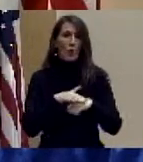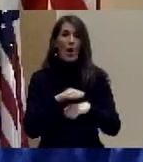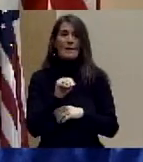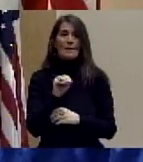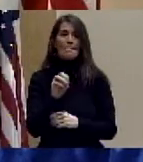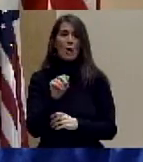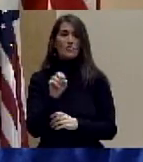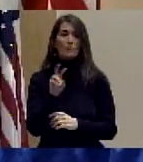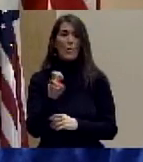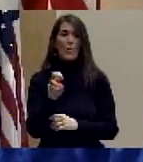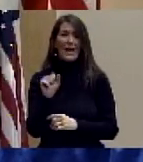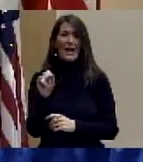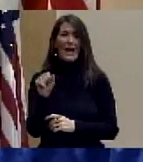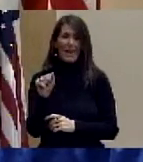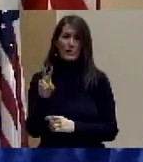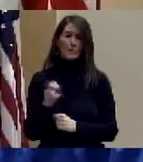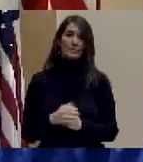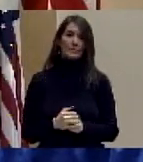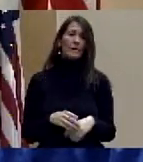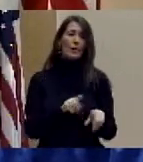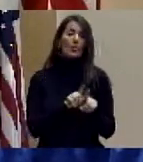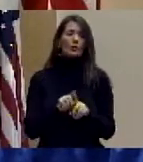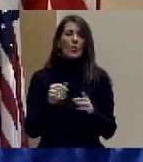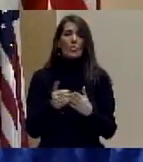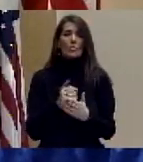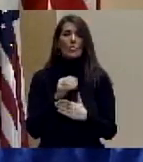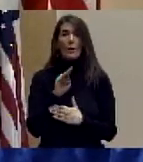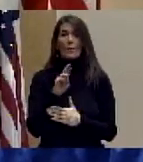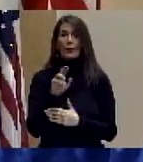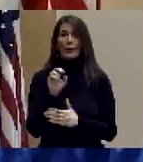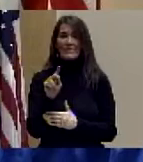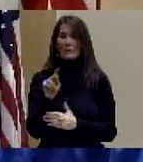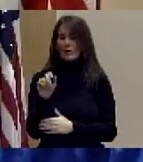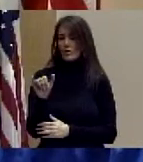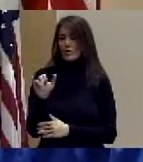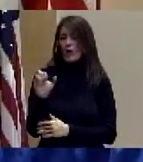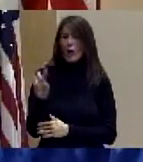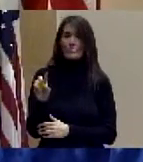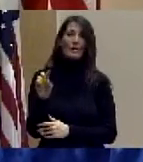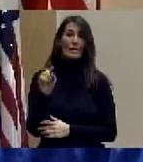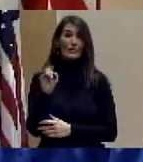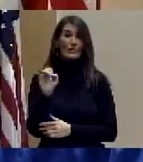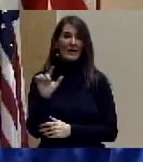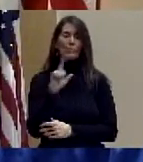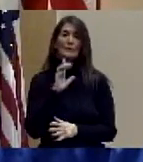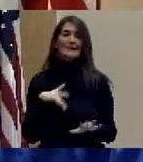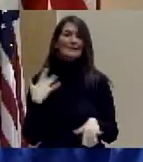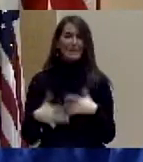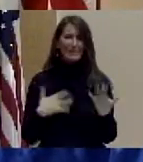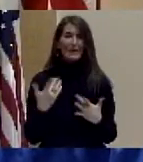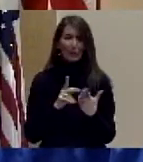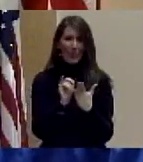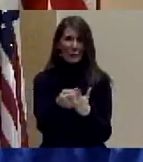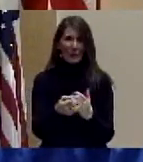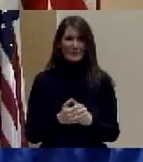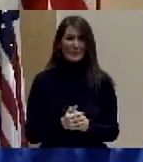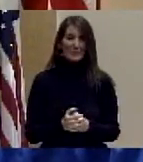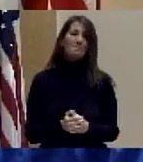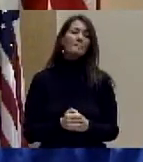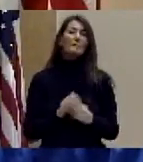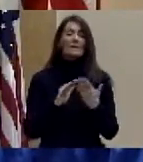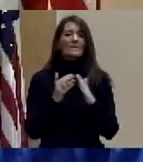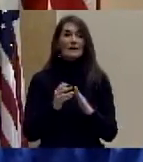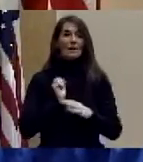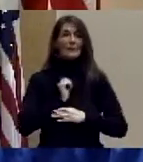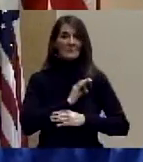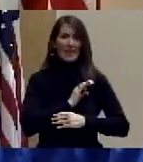Avenue. Now, the new Brickyard Trail is an exciting and significant project for the town, one in which town staff has